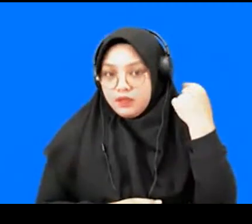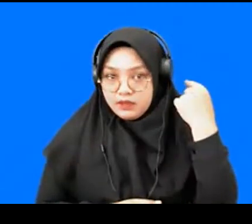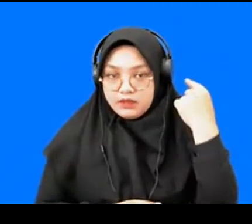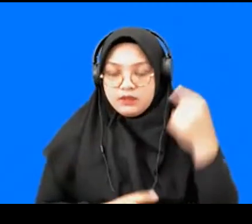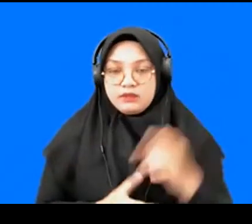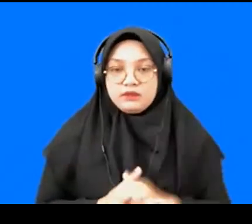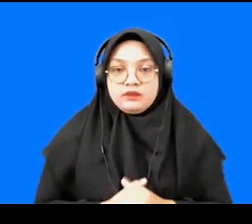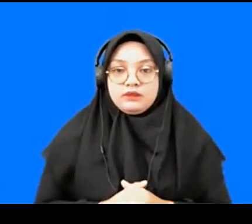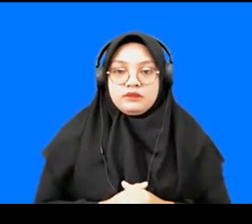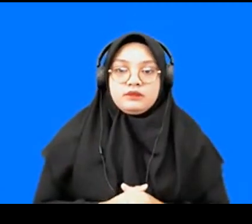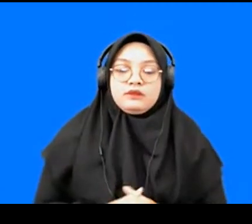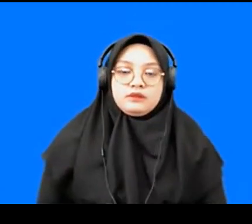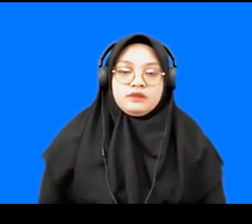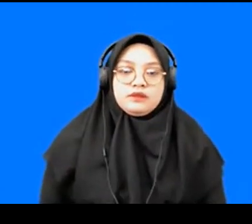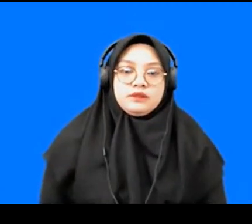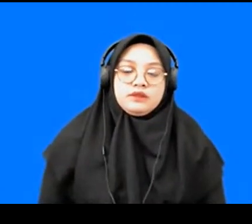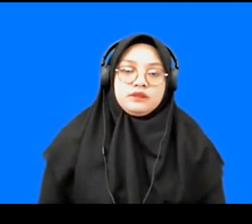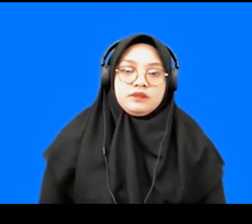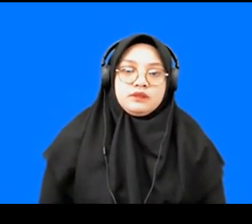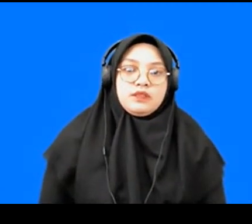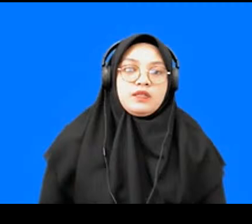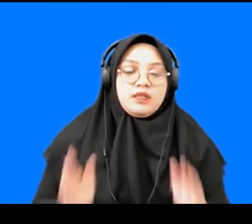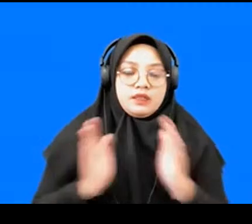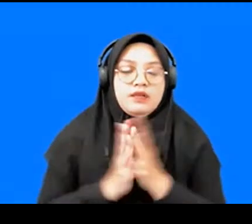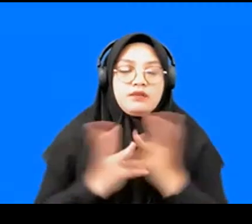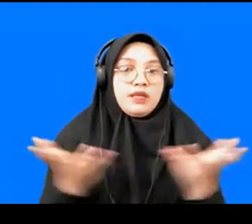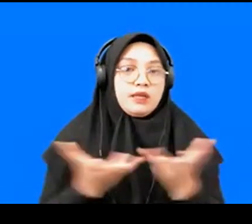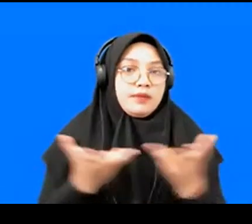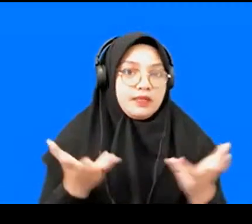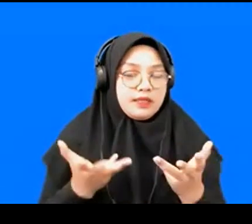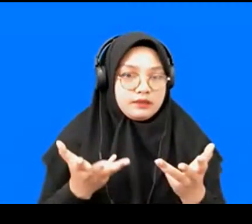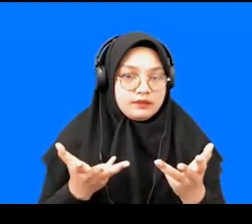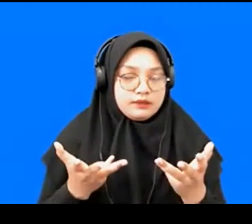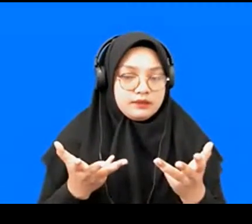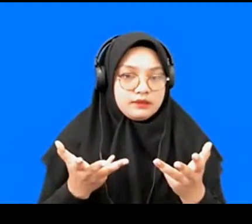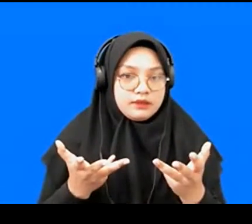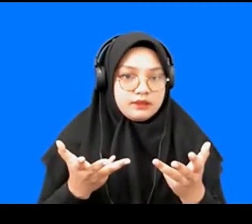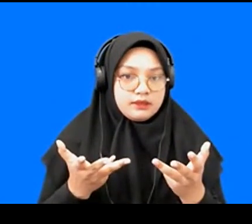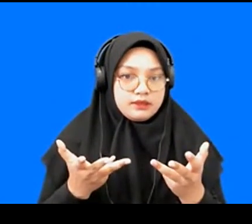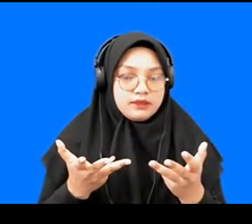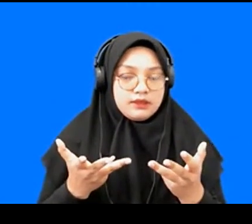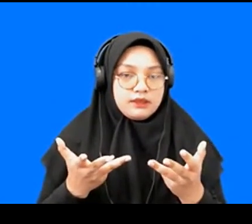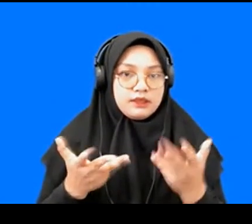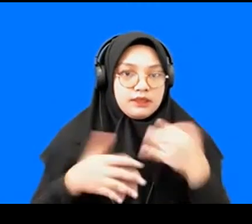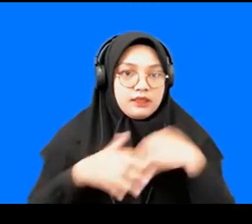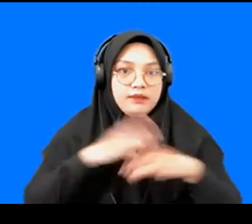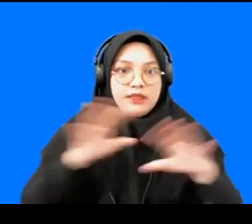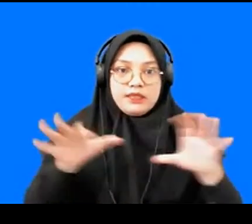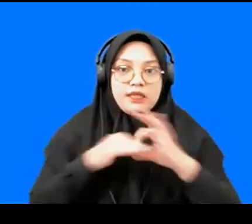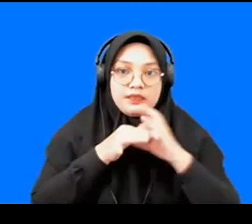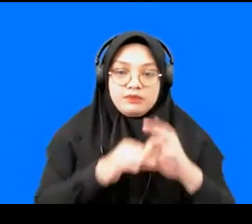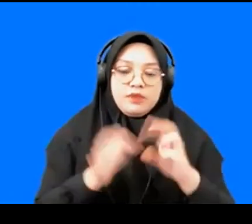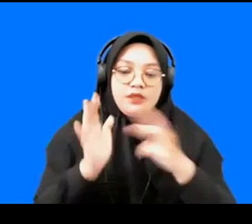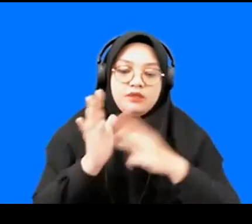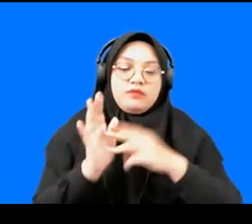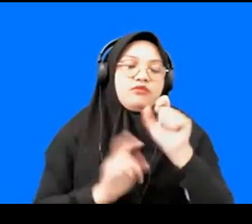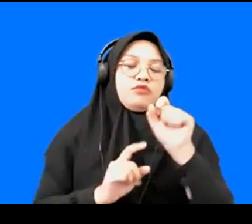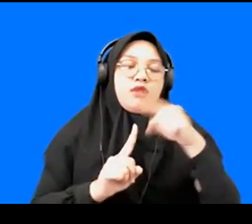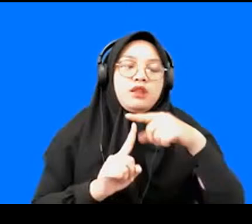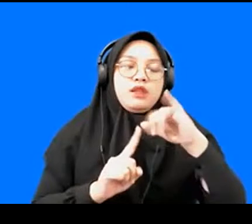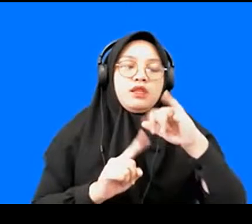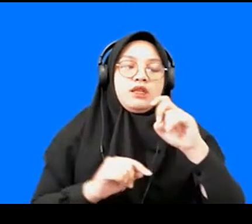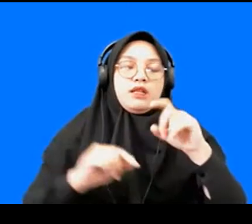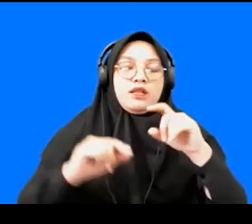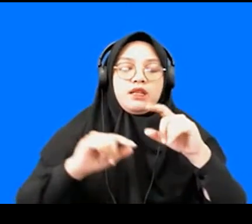strengthen their multilateralism cooperation on taxations, mm-hmm. Especially on the openness. Mm-hmm. Yeah, for